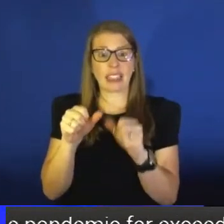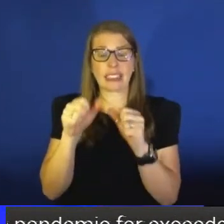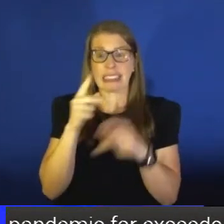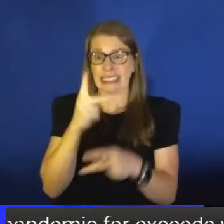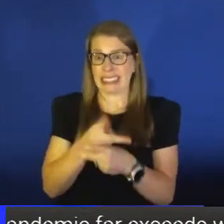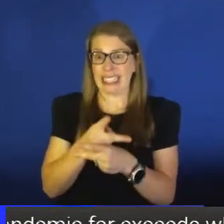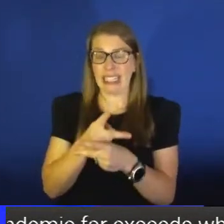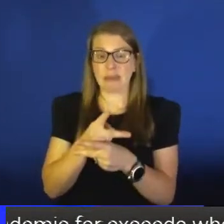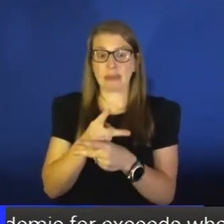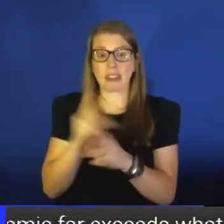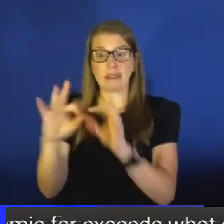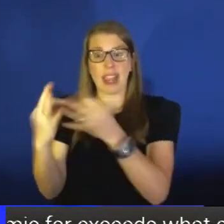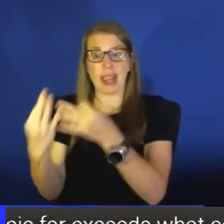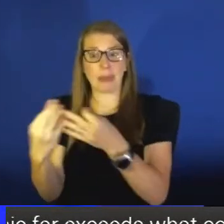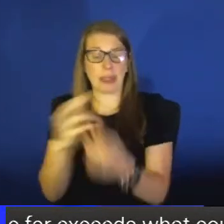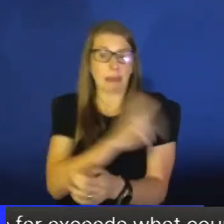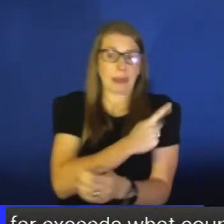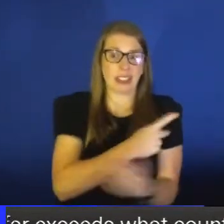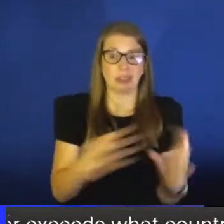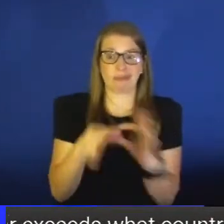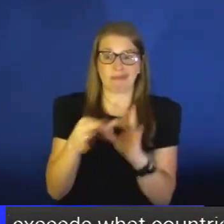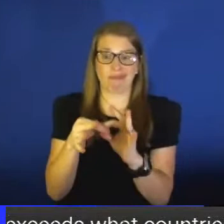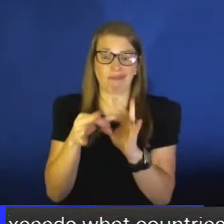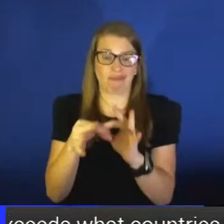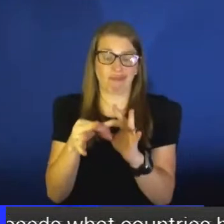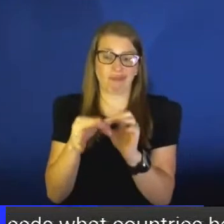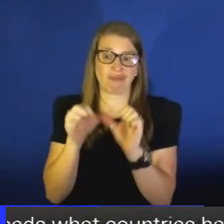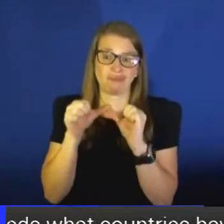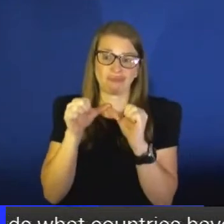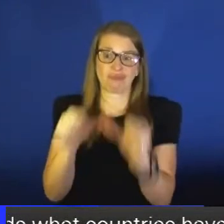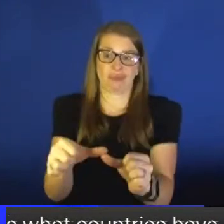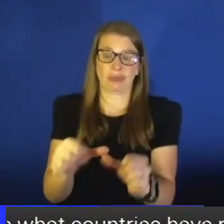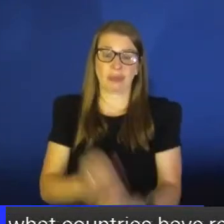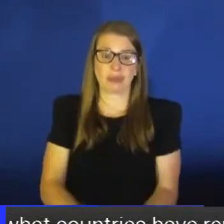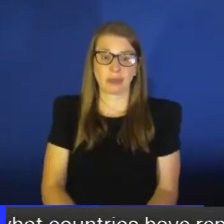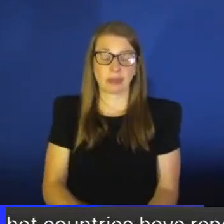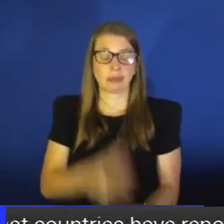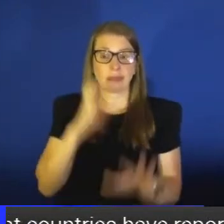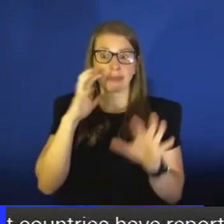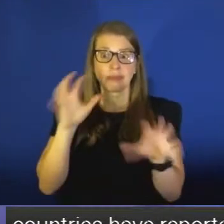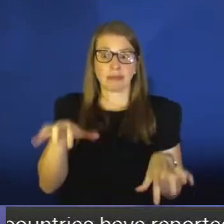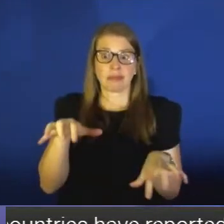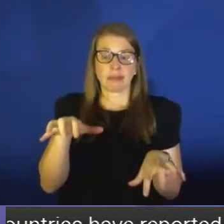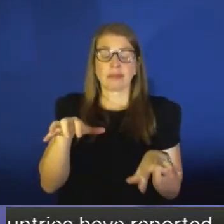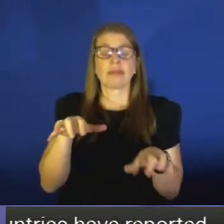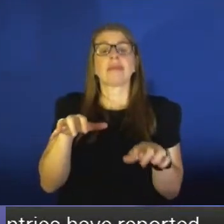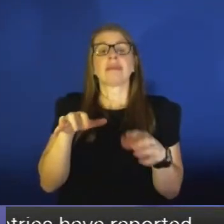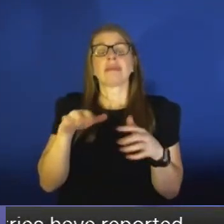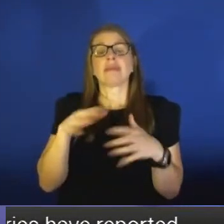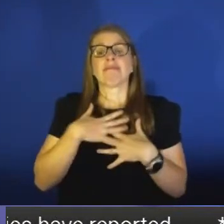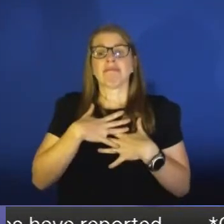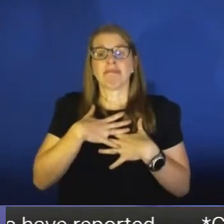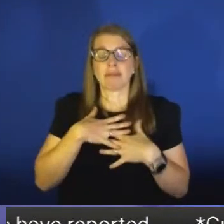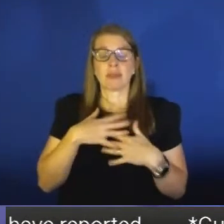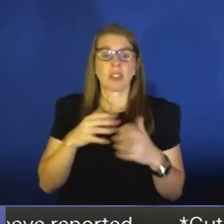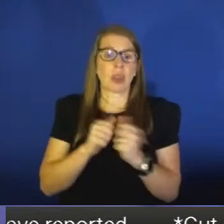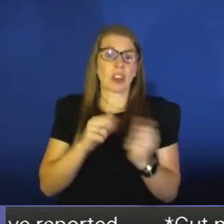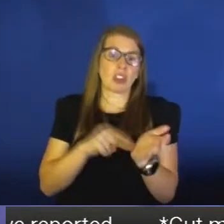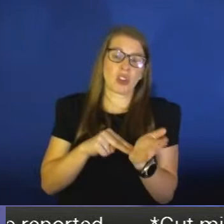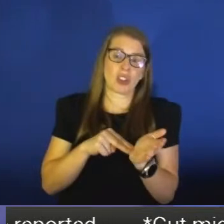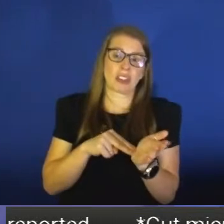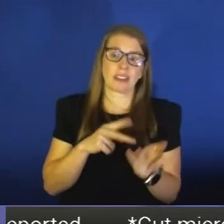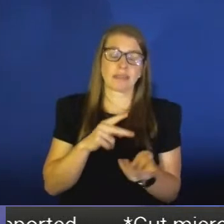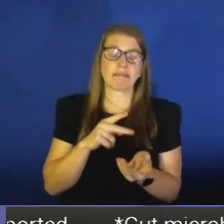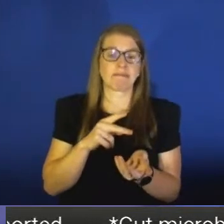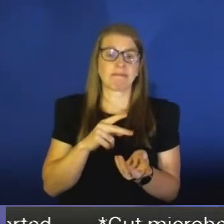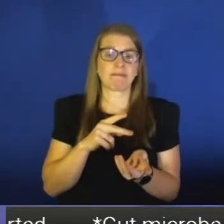awe of what happened during the pandemic and always when we look at nursing. Dr. Stites, you're on deck because you're a physician. I want you to speak from